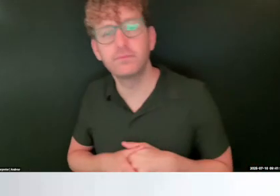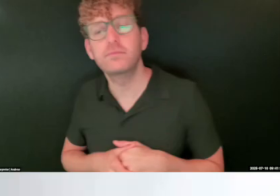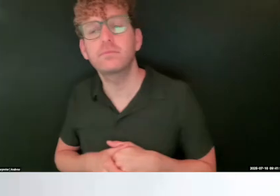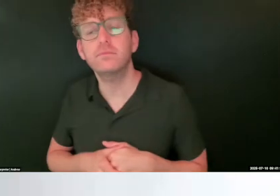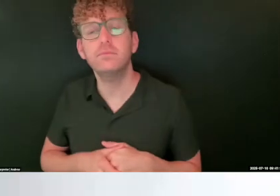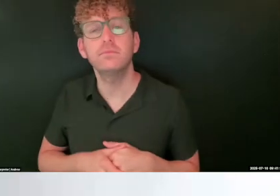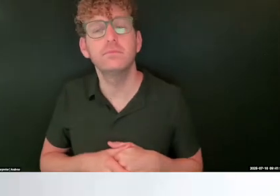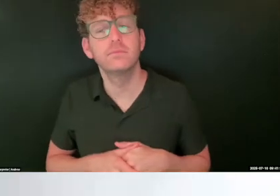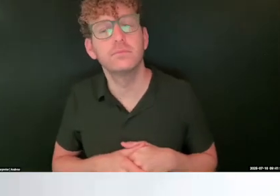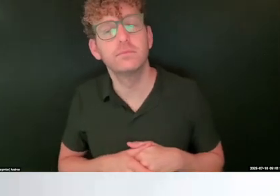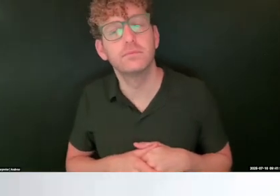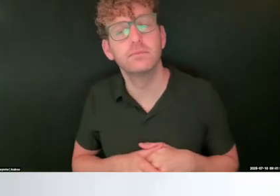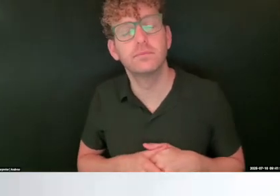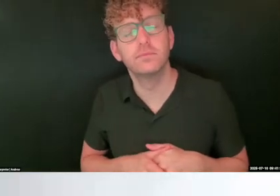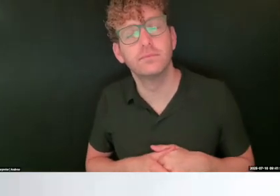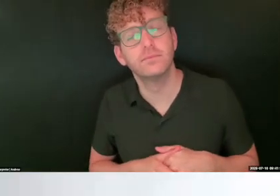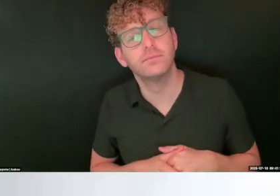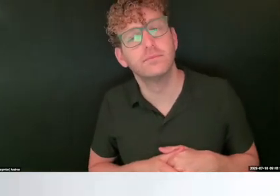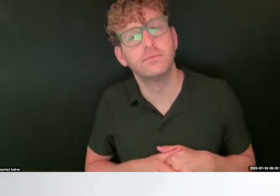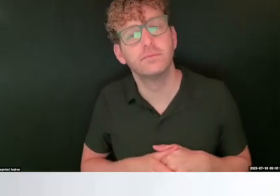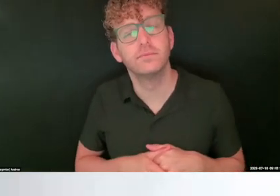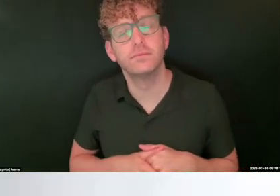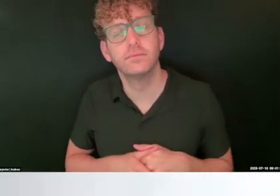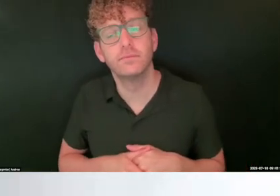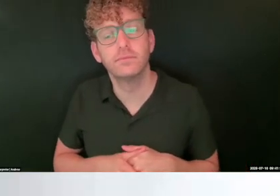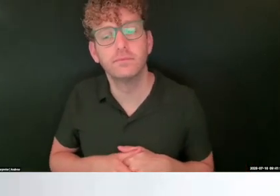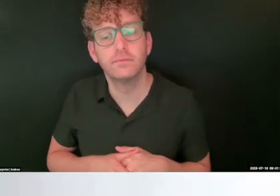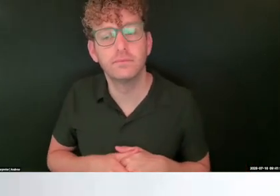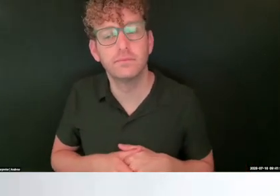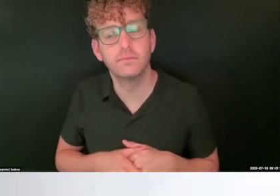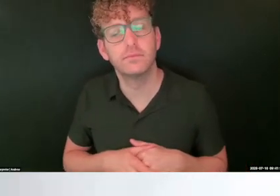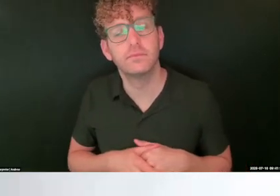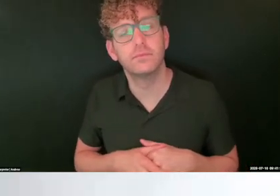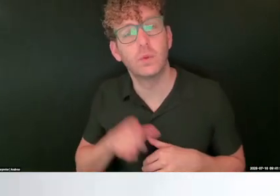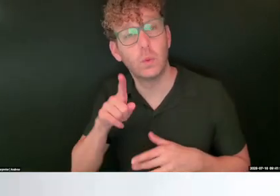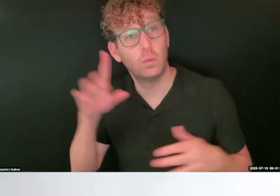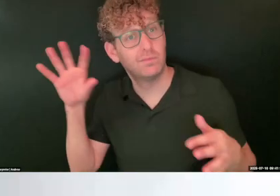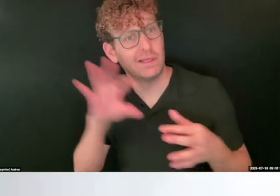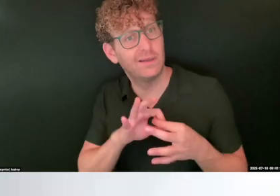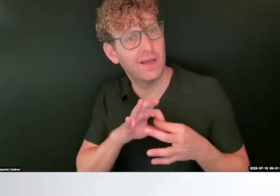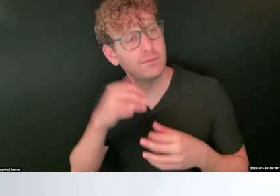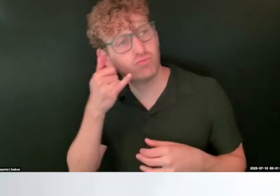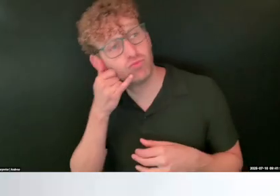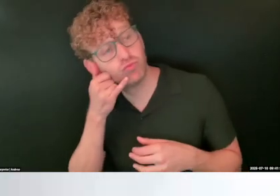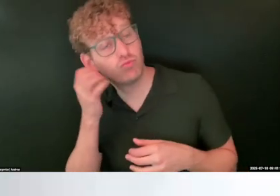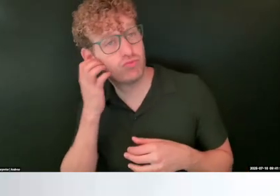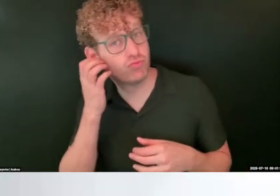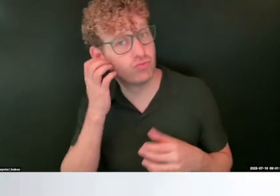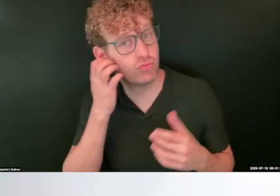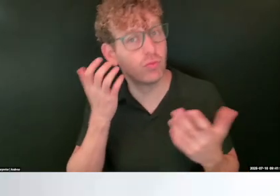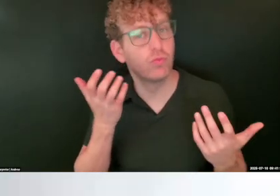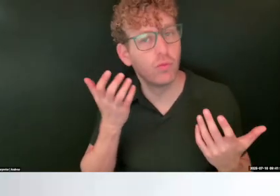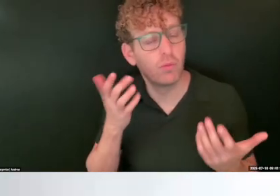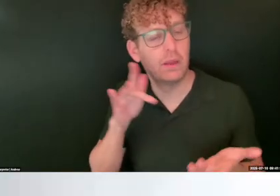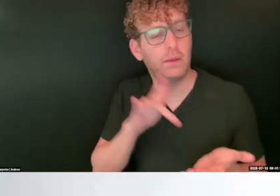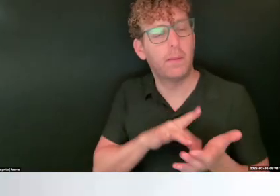Zoom navigation bar, and then click on Raise Hand. For those who are participating by telephone, please